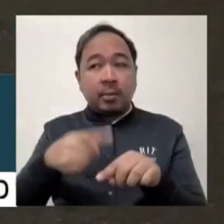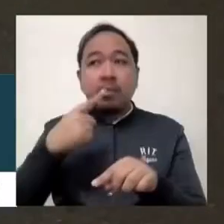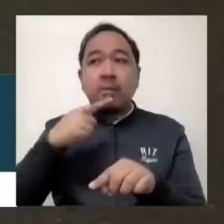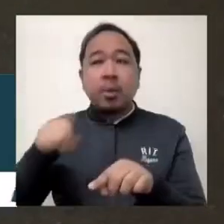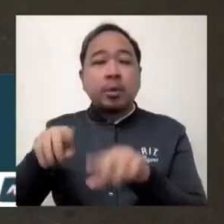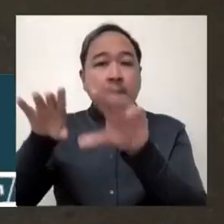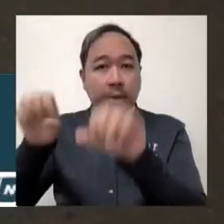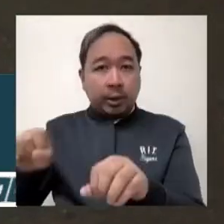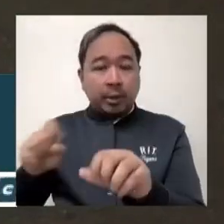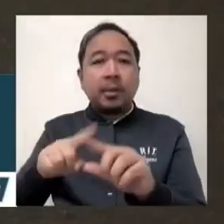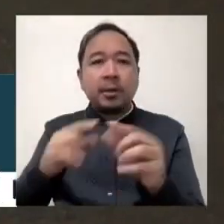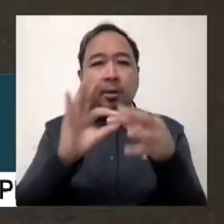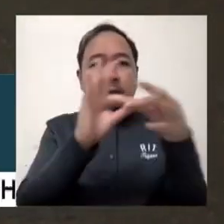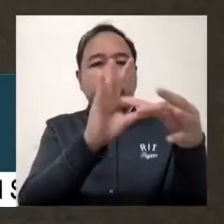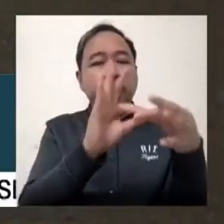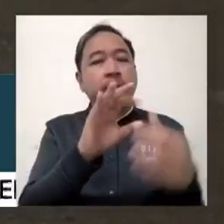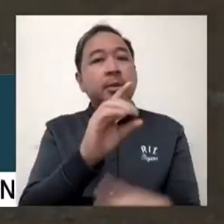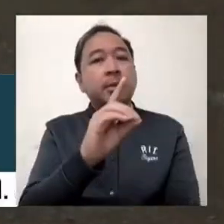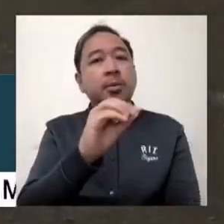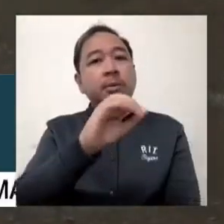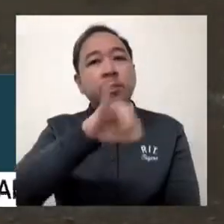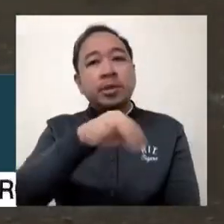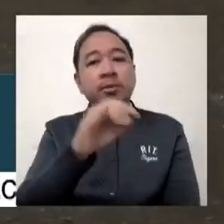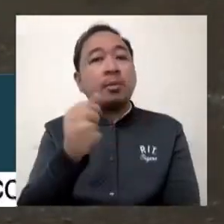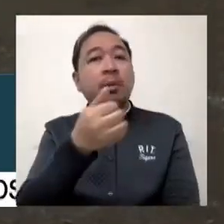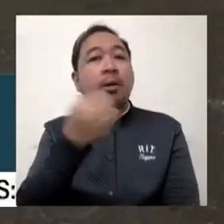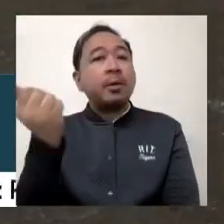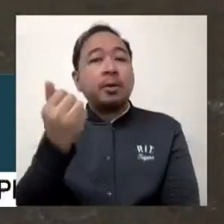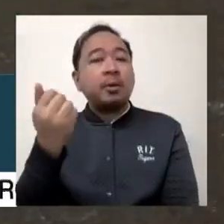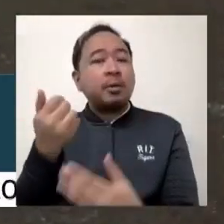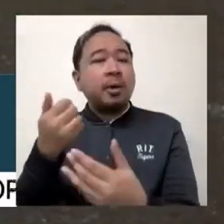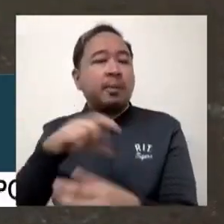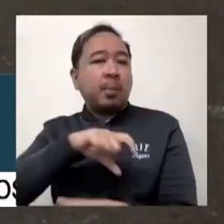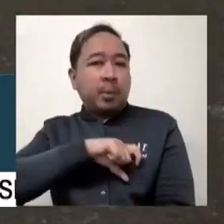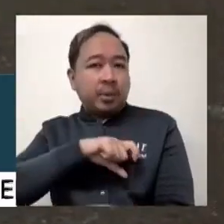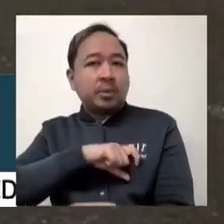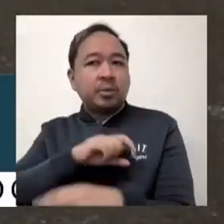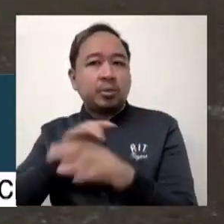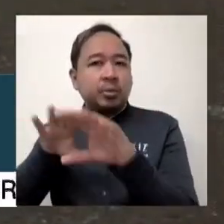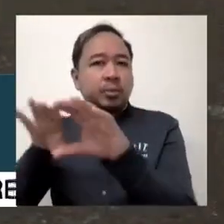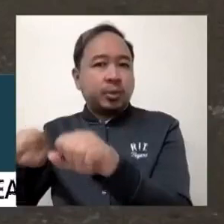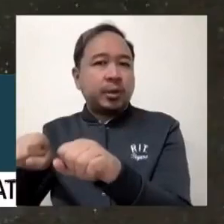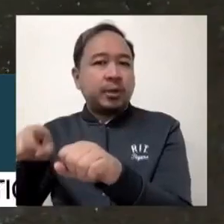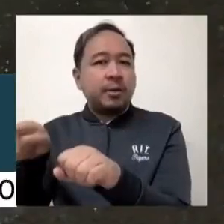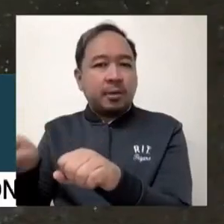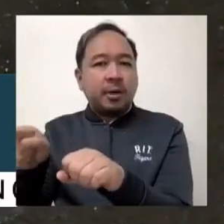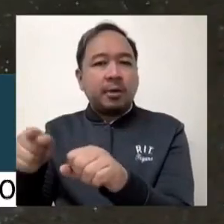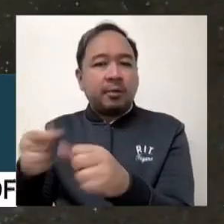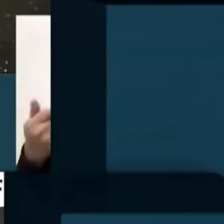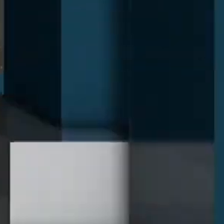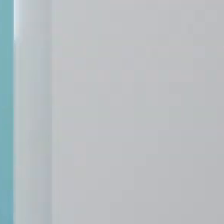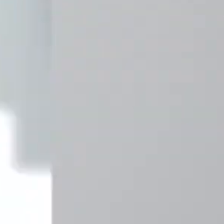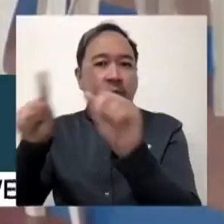with the DOJ or any other law enforcement officials to serve the warrant. Here's a statement from General Wangki.